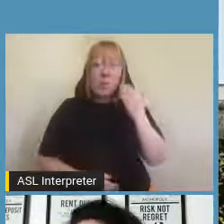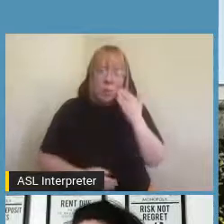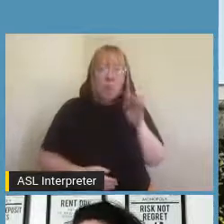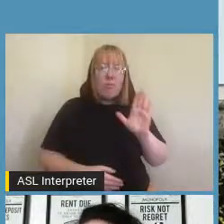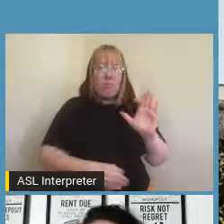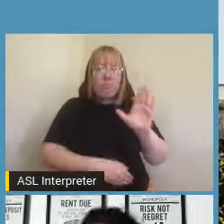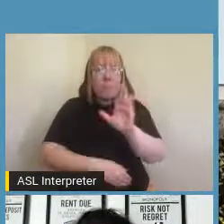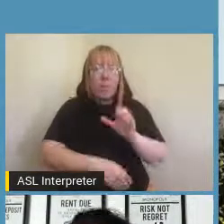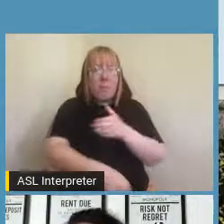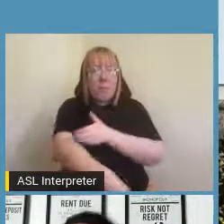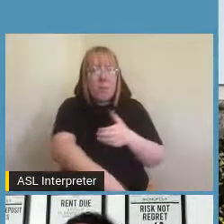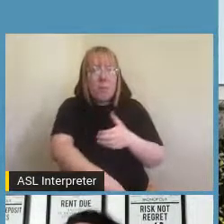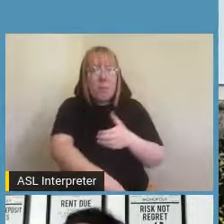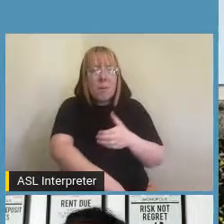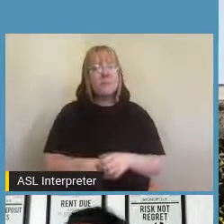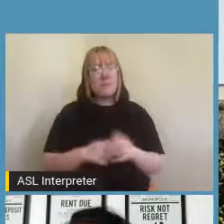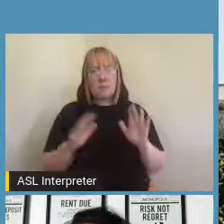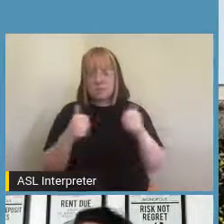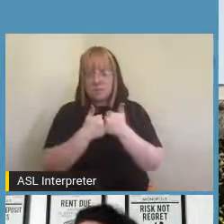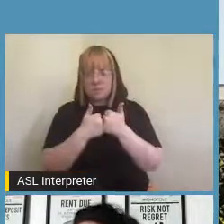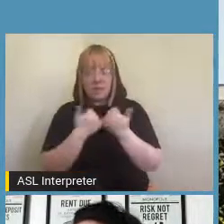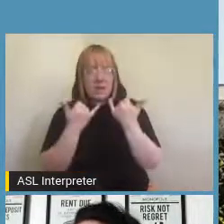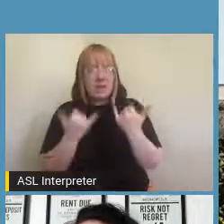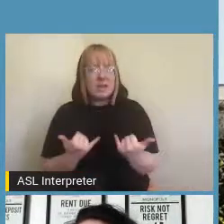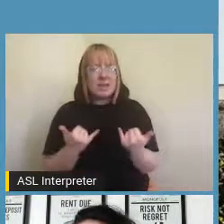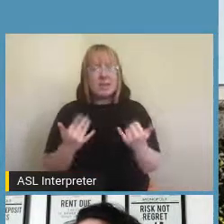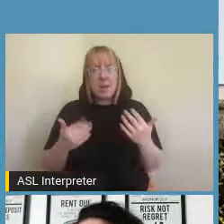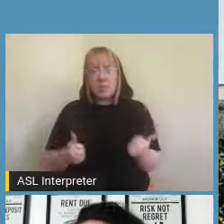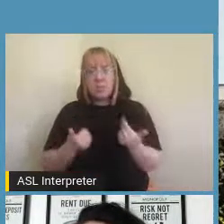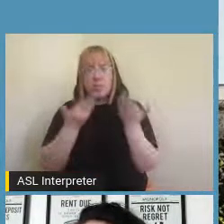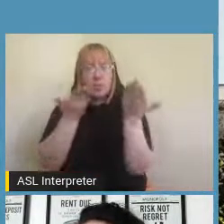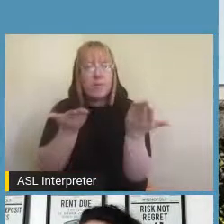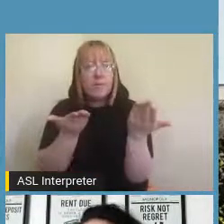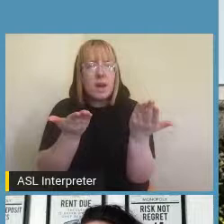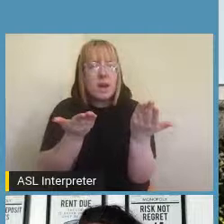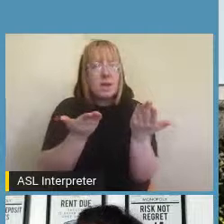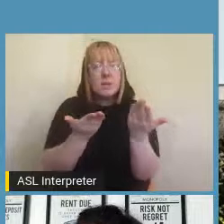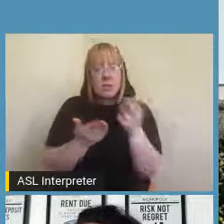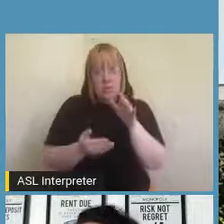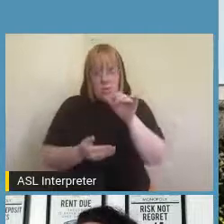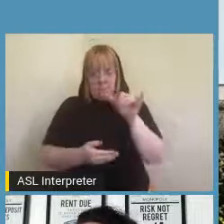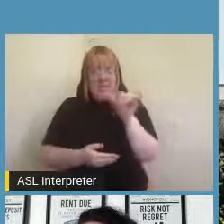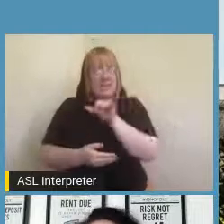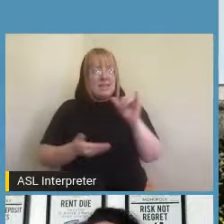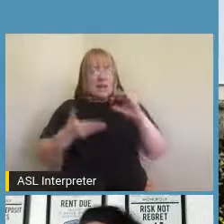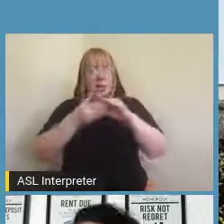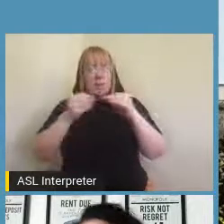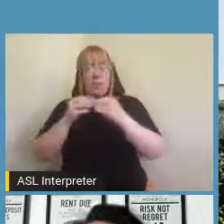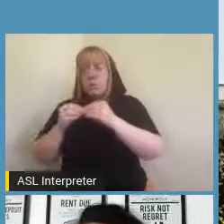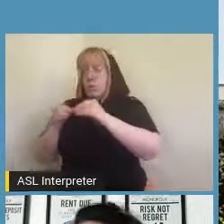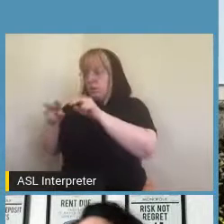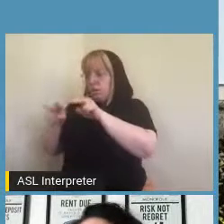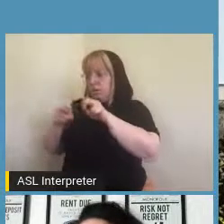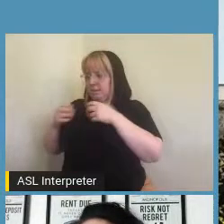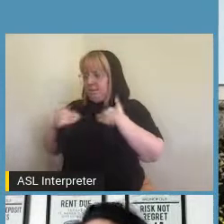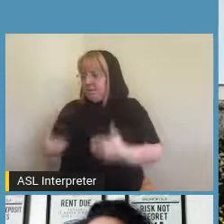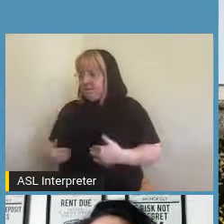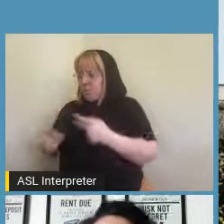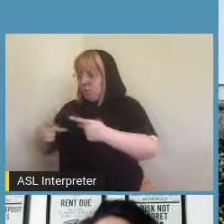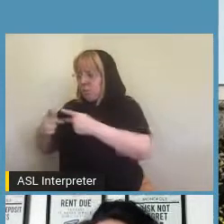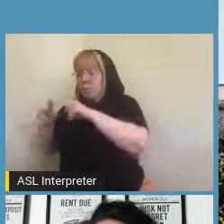have now of bringing those stories out to attract new audiences, new generations, and the new generation of